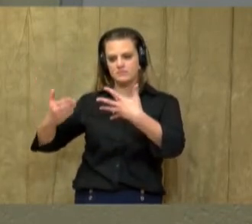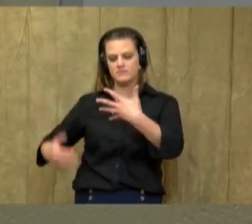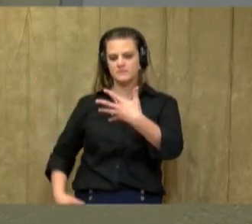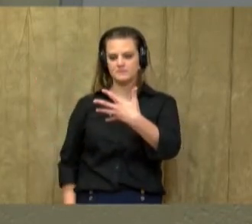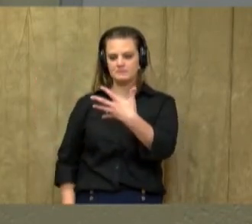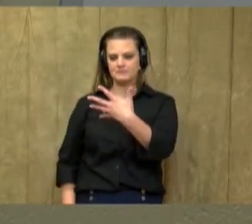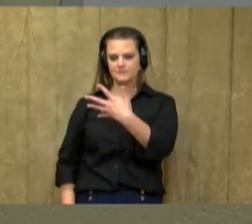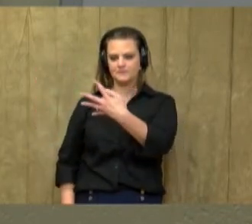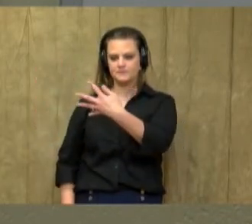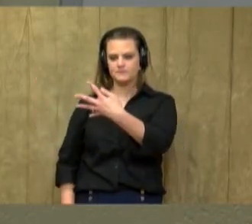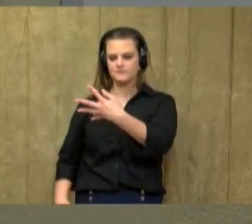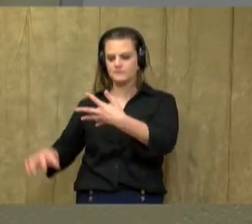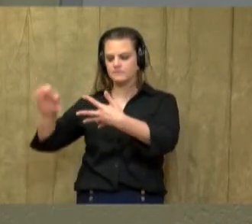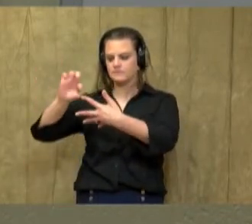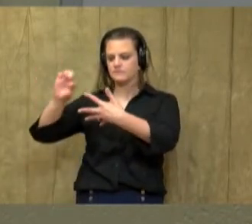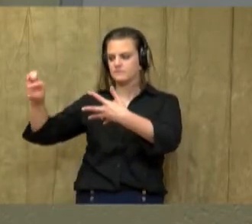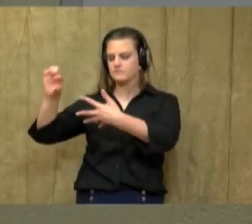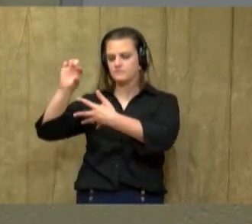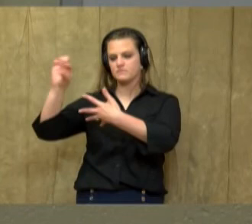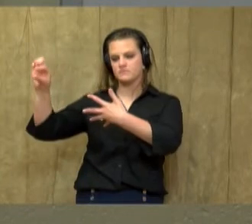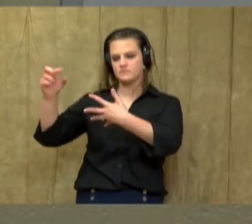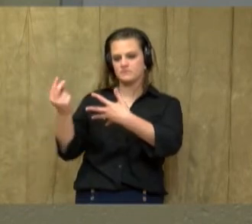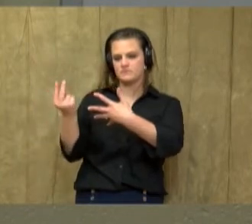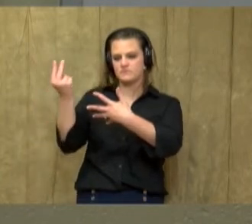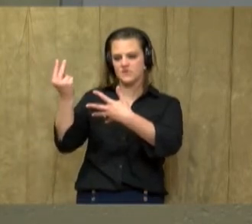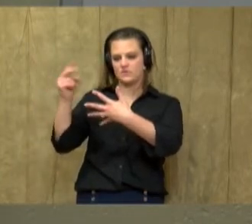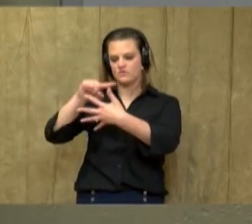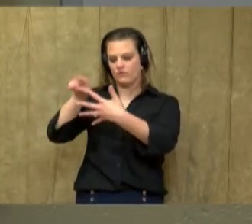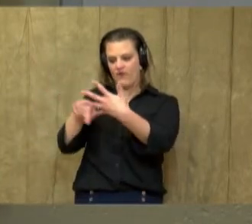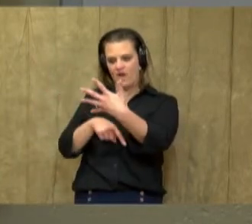2 sections of the 5.